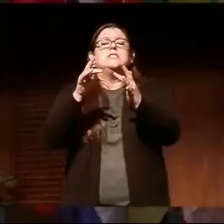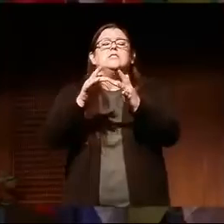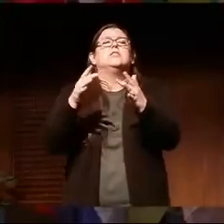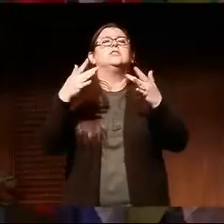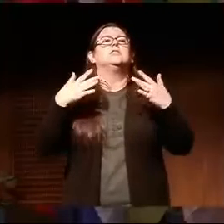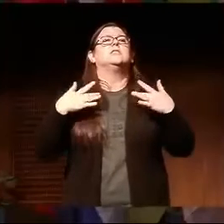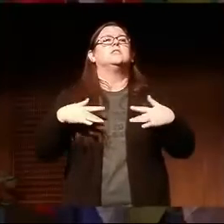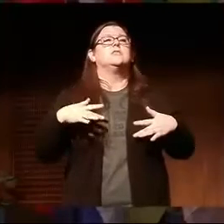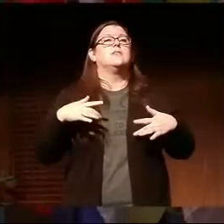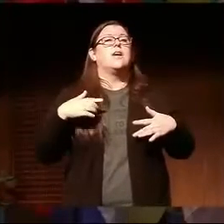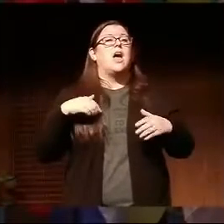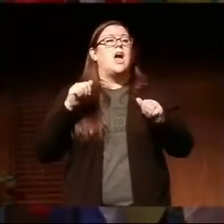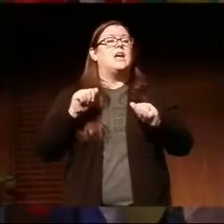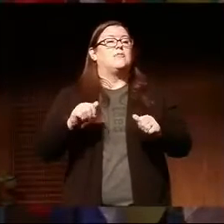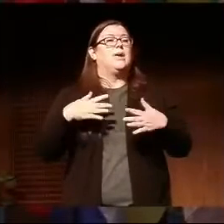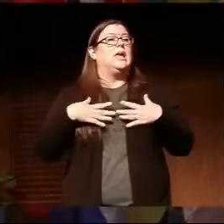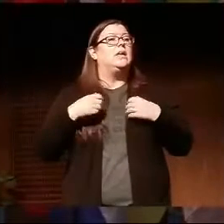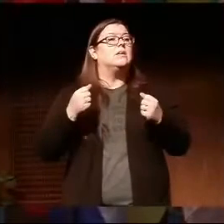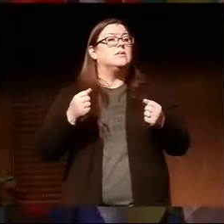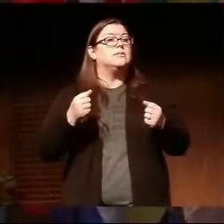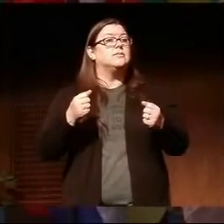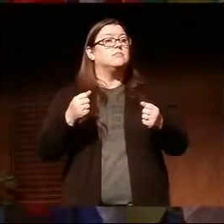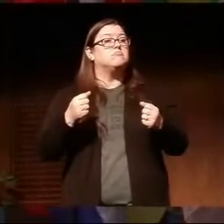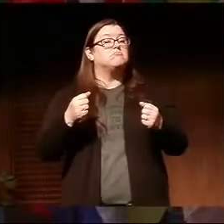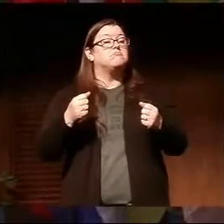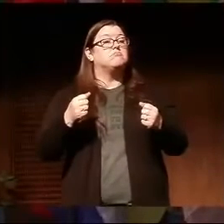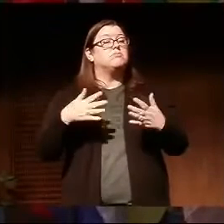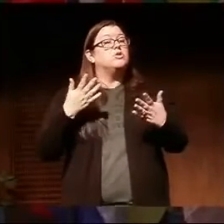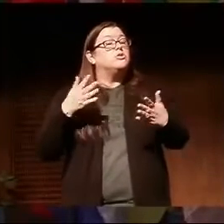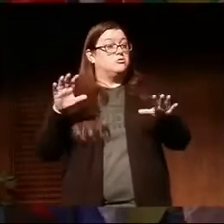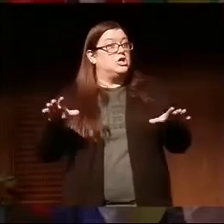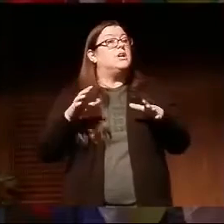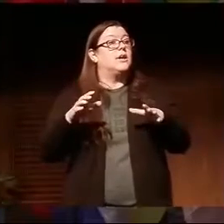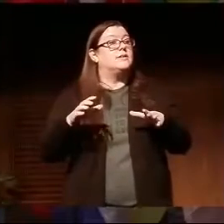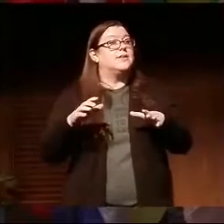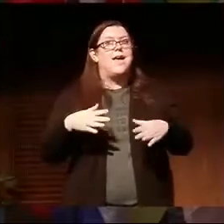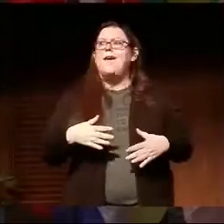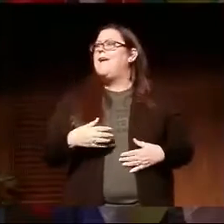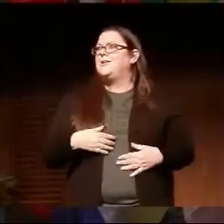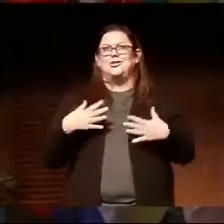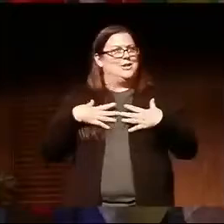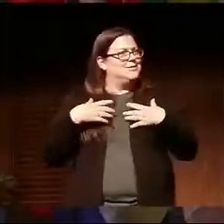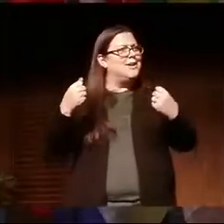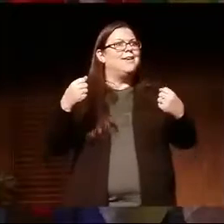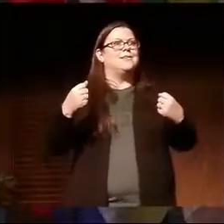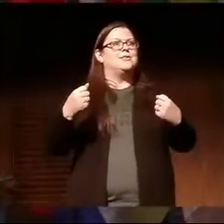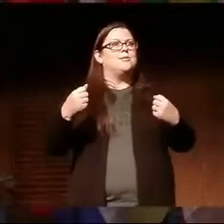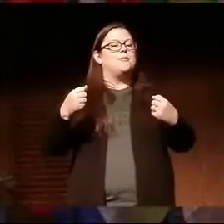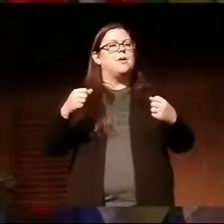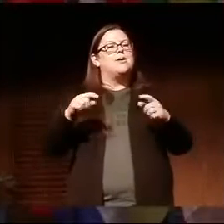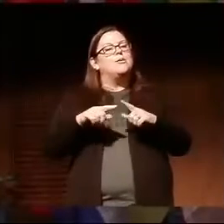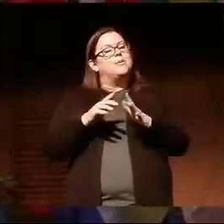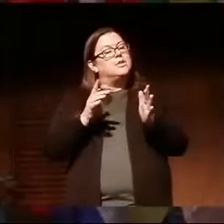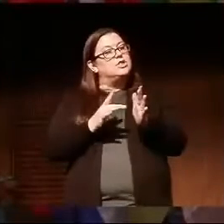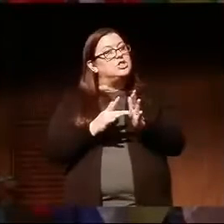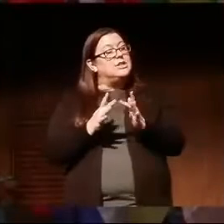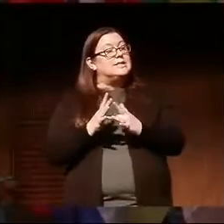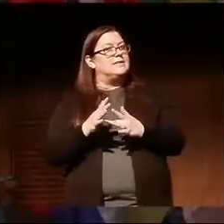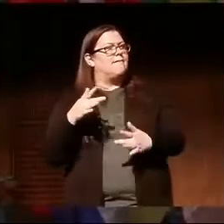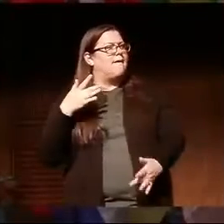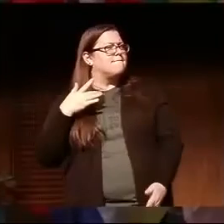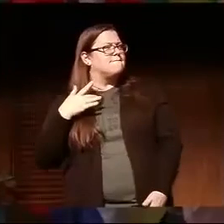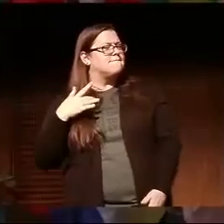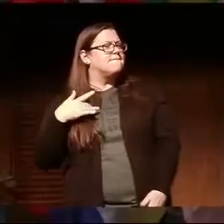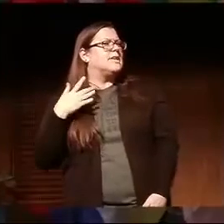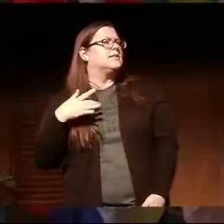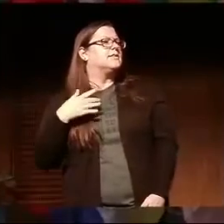I'll be healed. Which is what she does. And she is. But Jesus perceives power